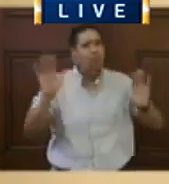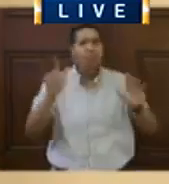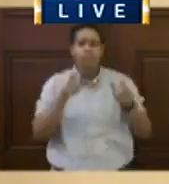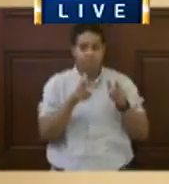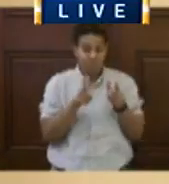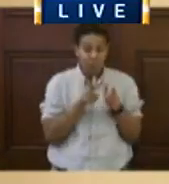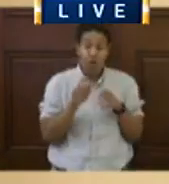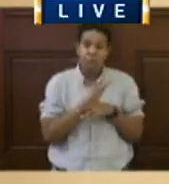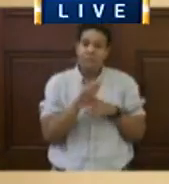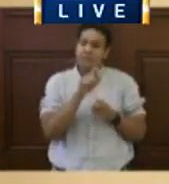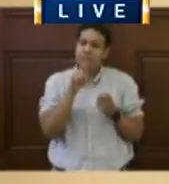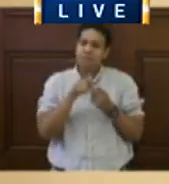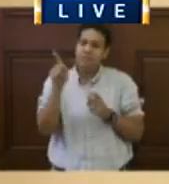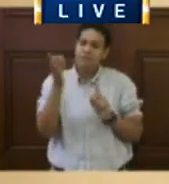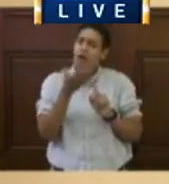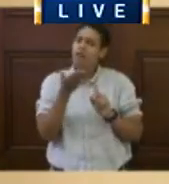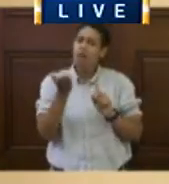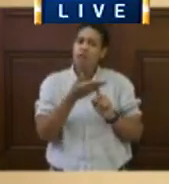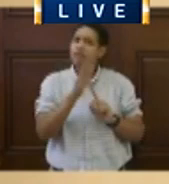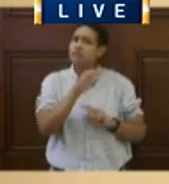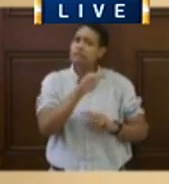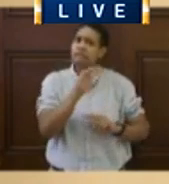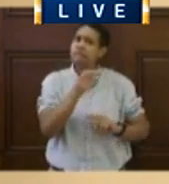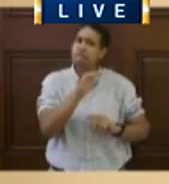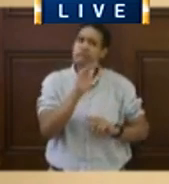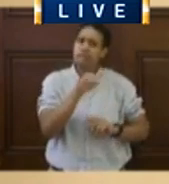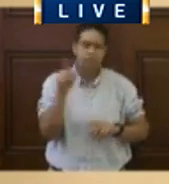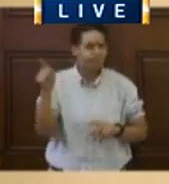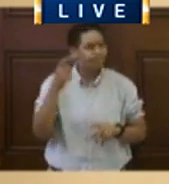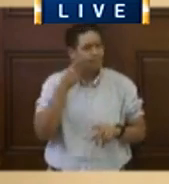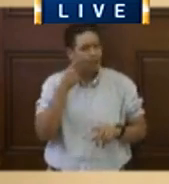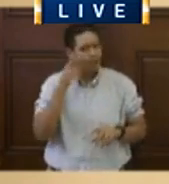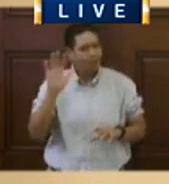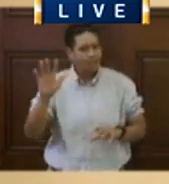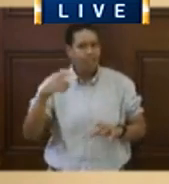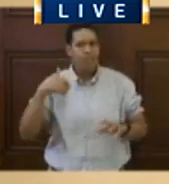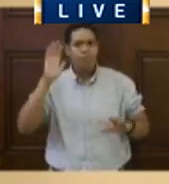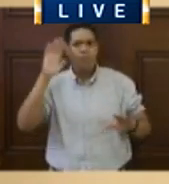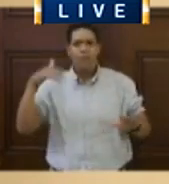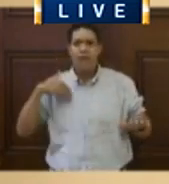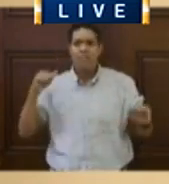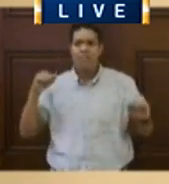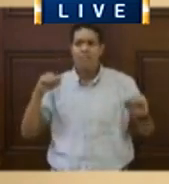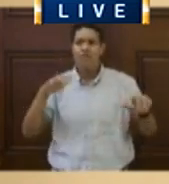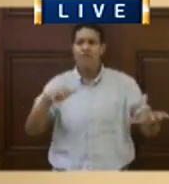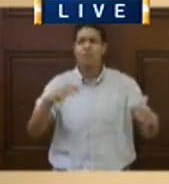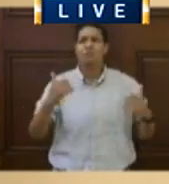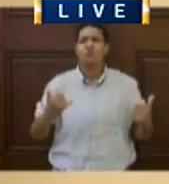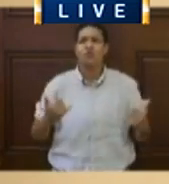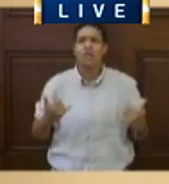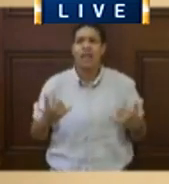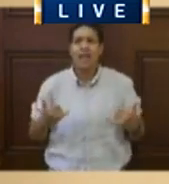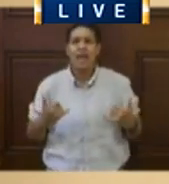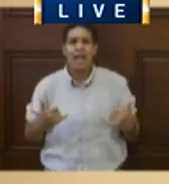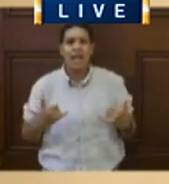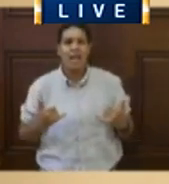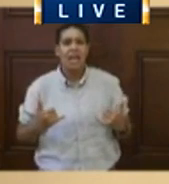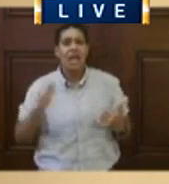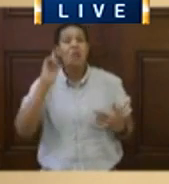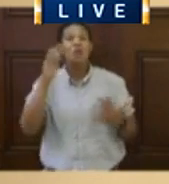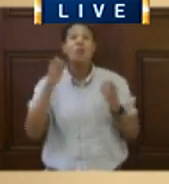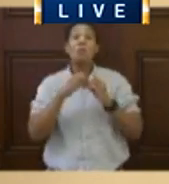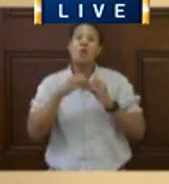particularly, and he will be having a forum, I gather, today, yes. that you will go into even more depth